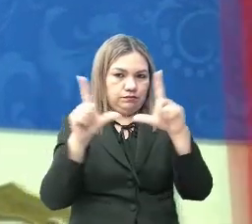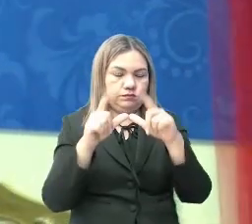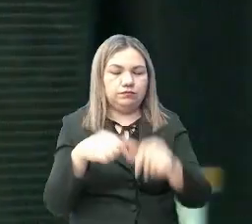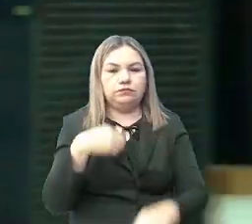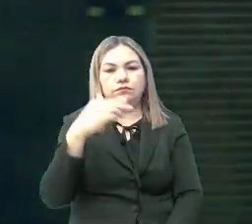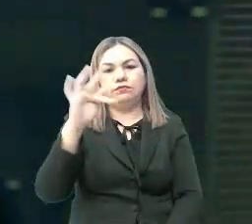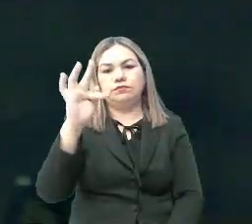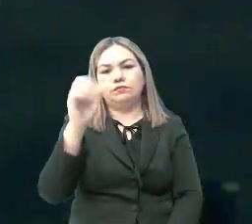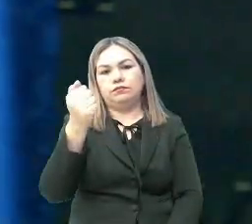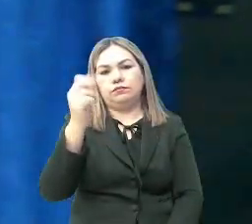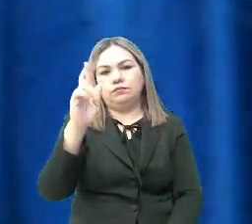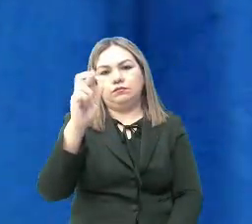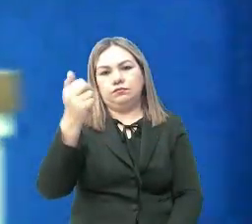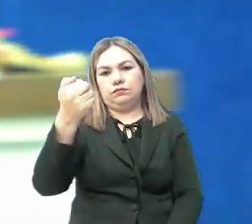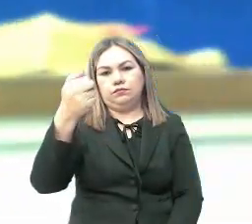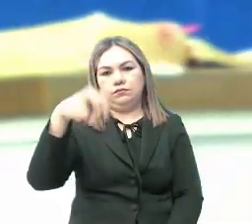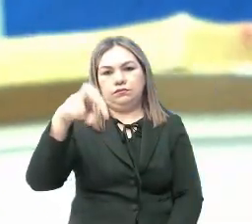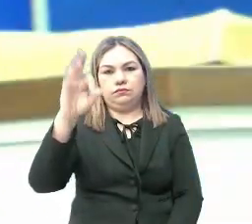You understand?